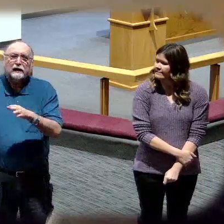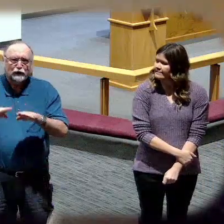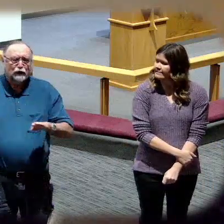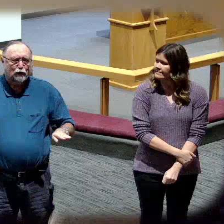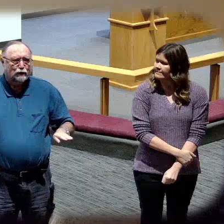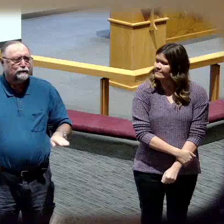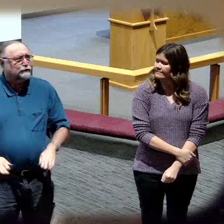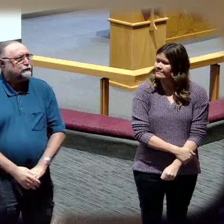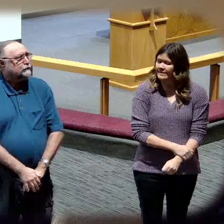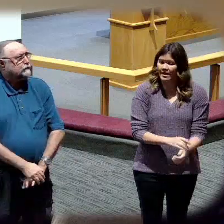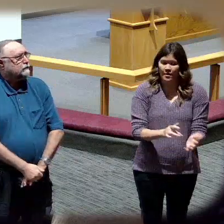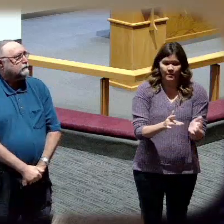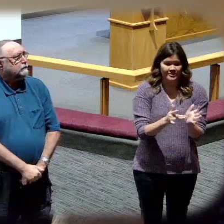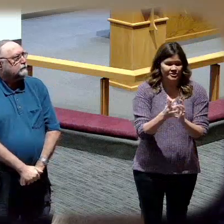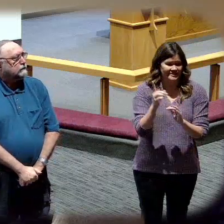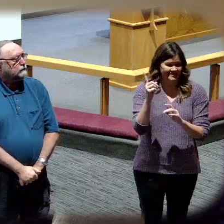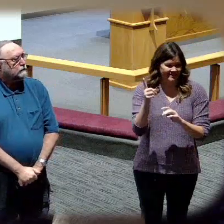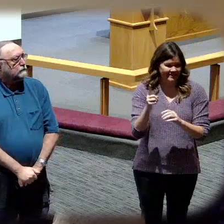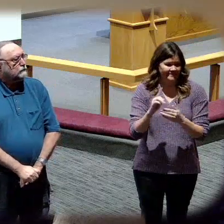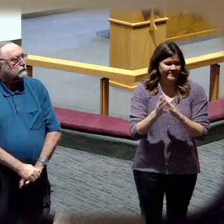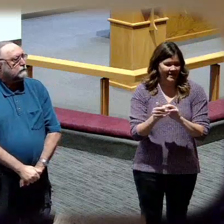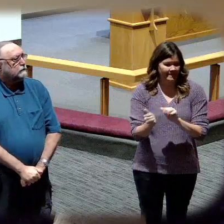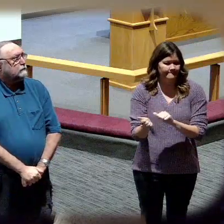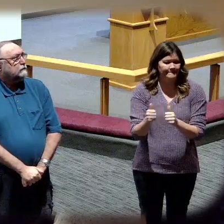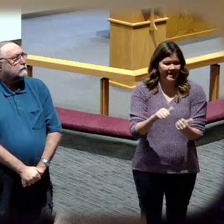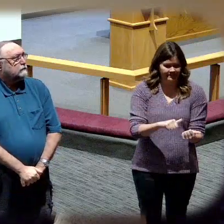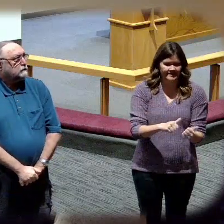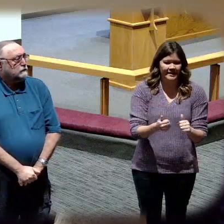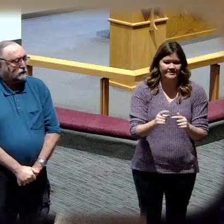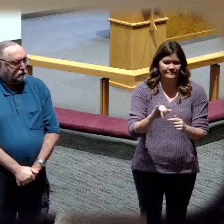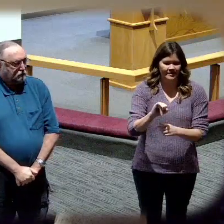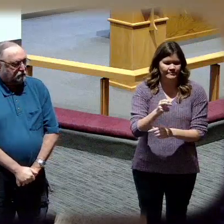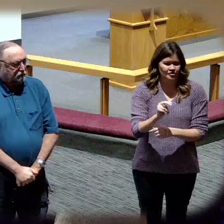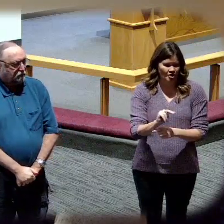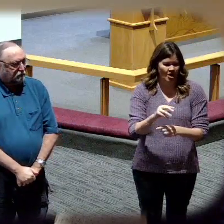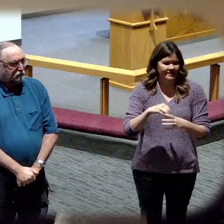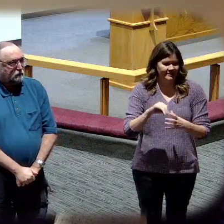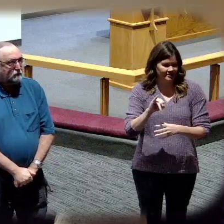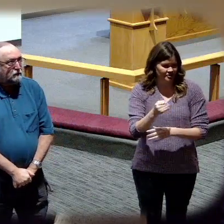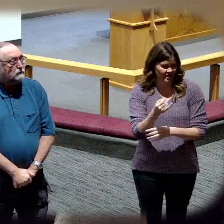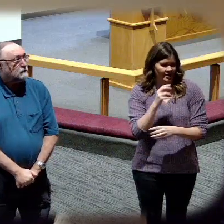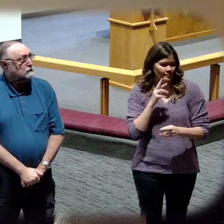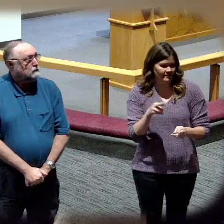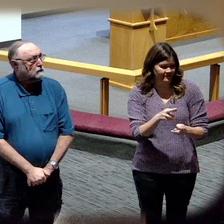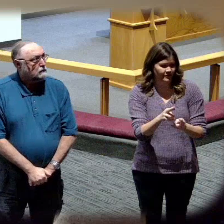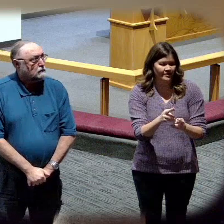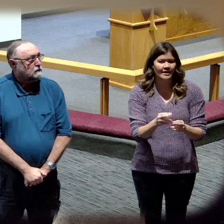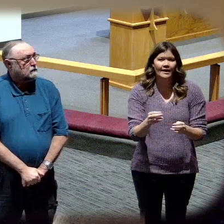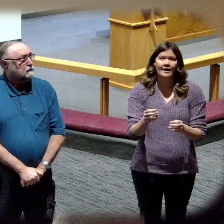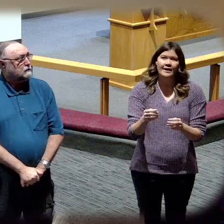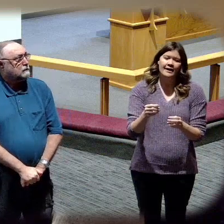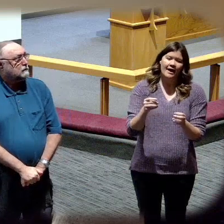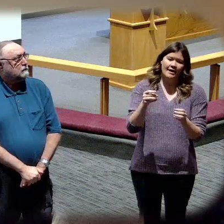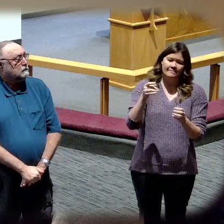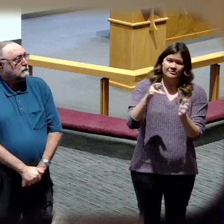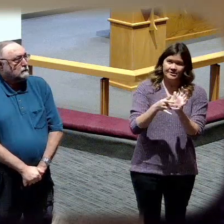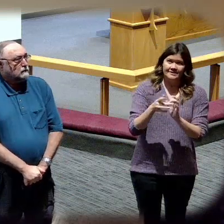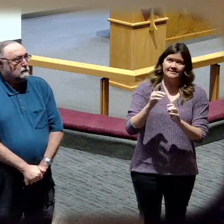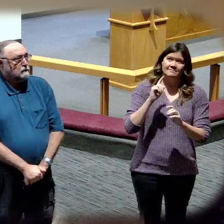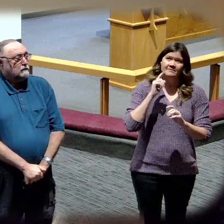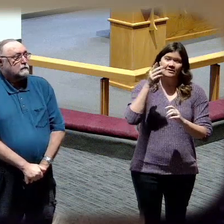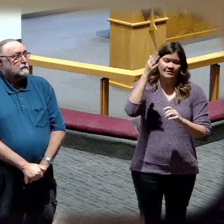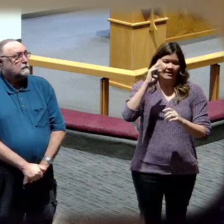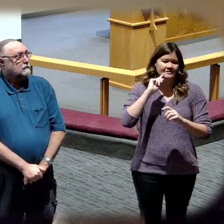When Jesus was baptized by John in the water of the Jordan River, the Father declared Jesus as His Son, with whom He was